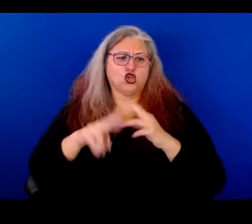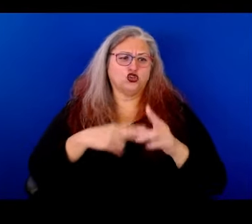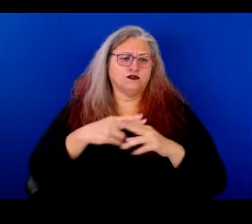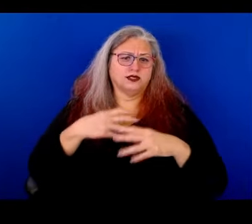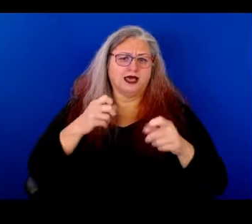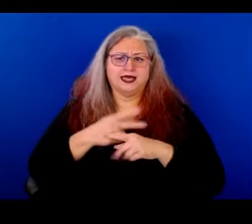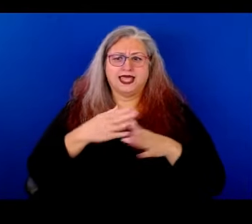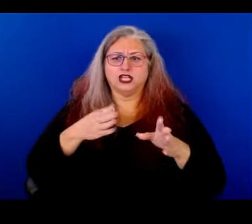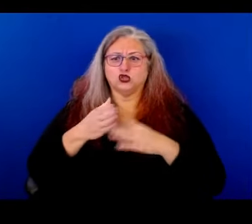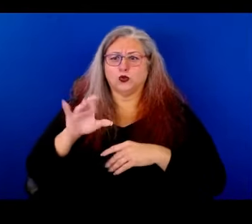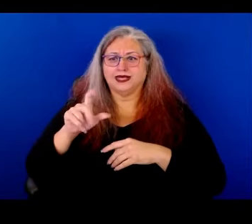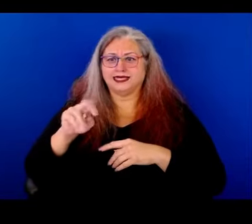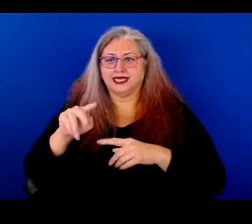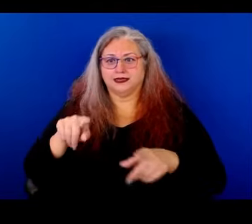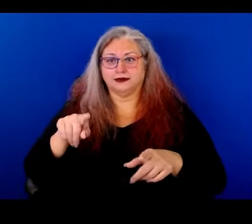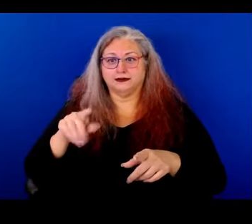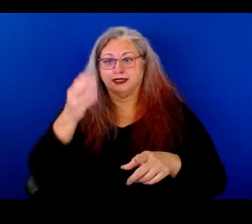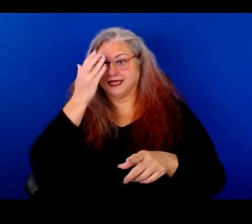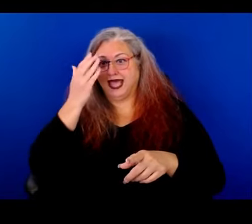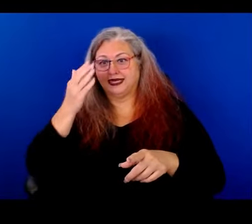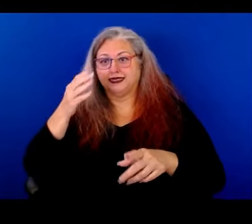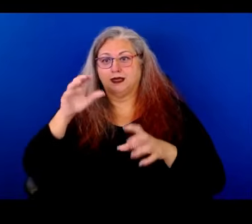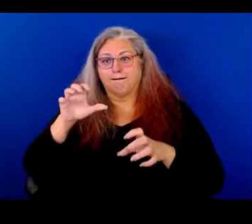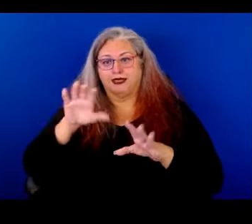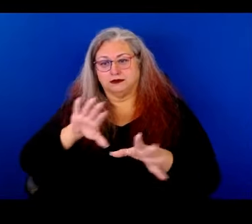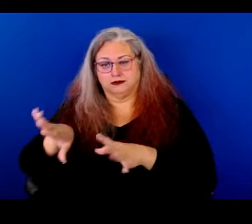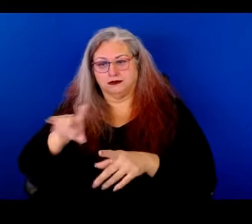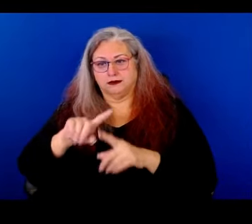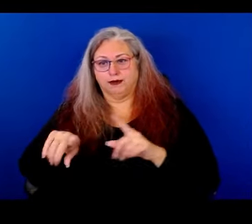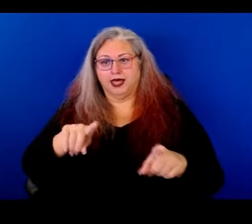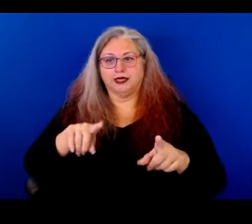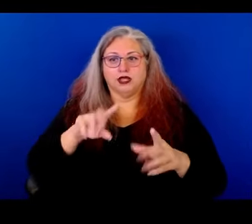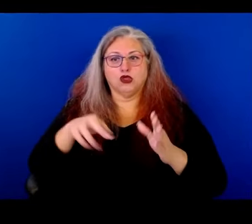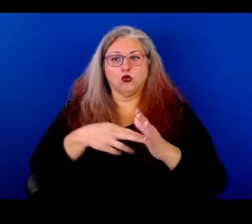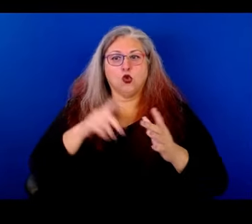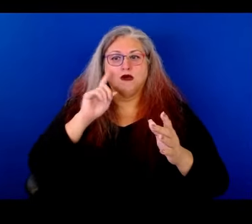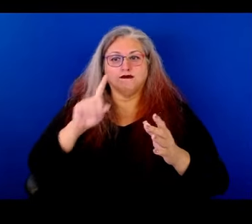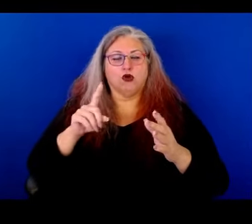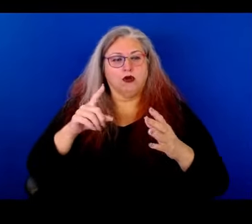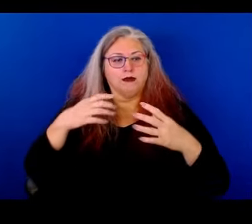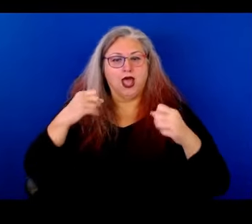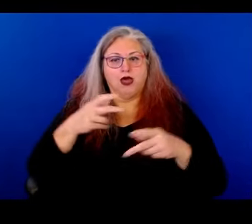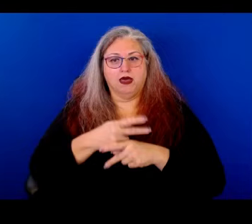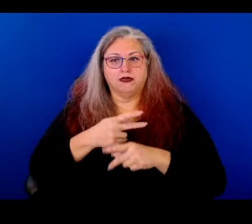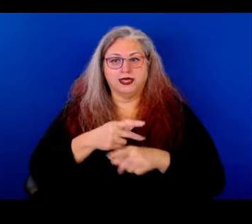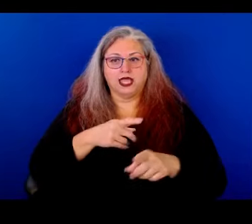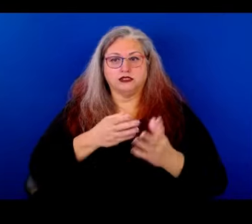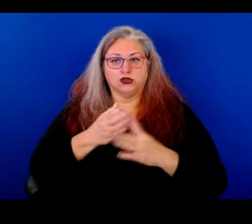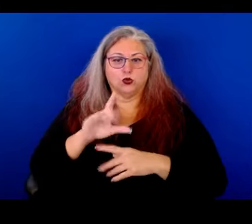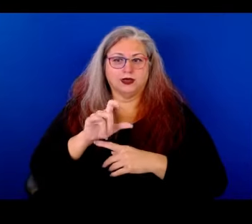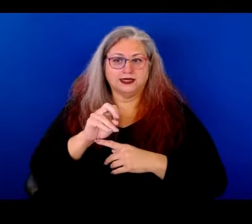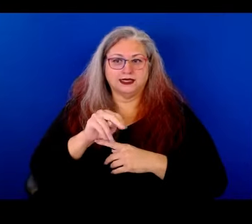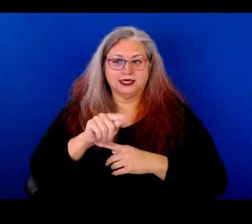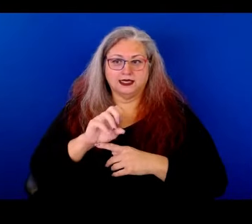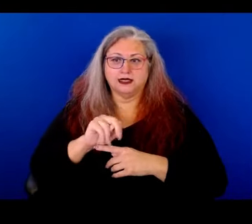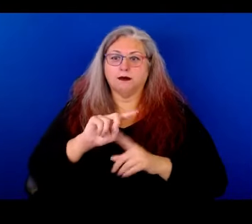is through Clinton. Zionist monster aside, the road to healthcare was through Clinton. And